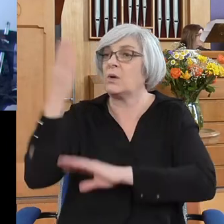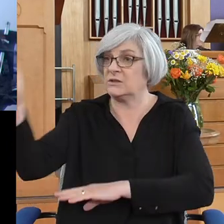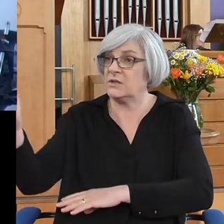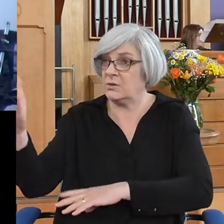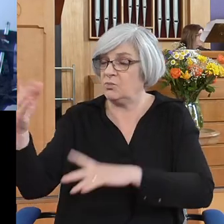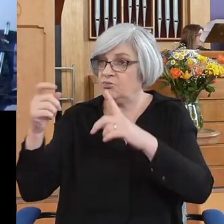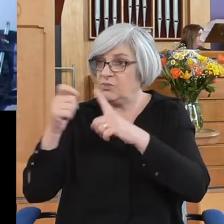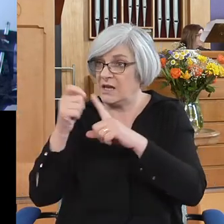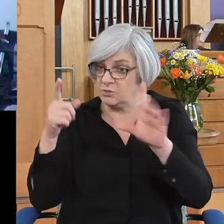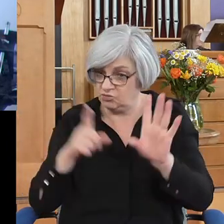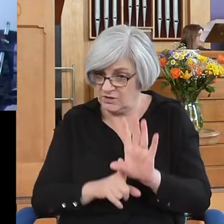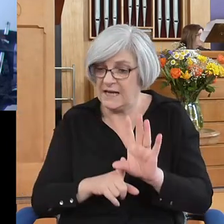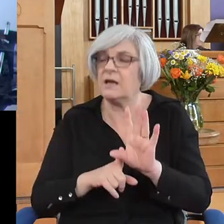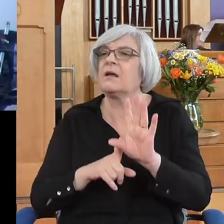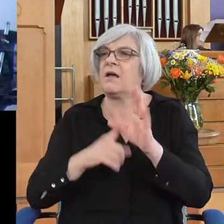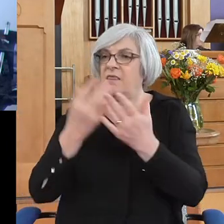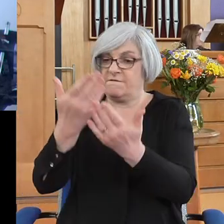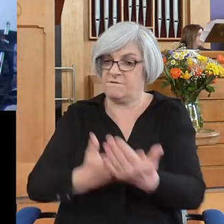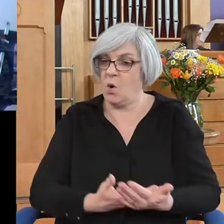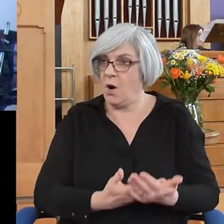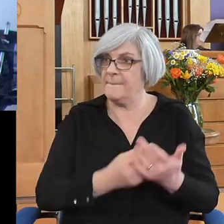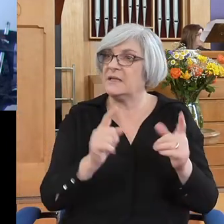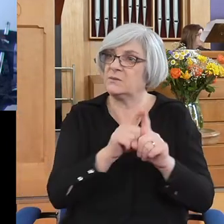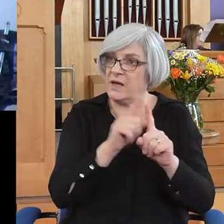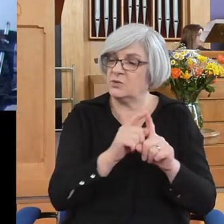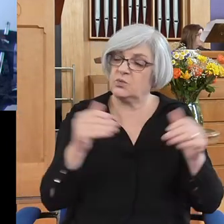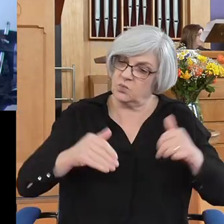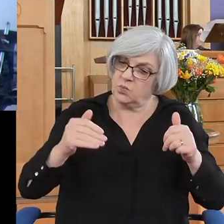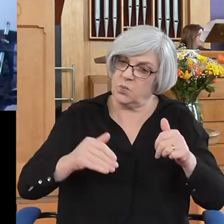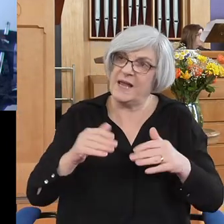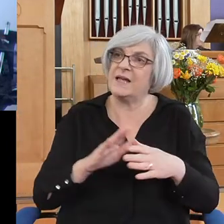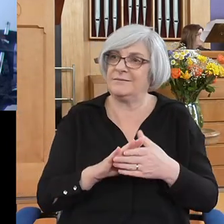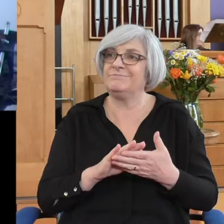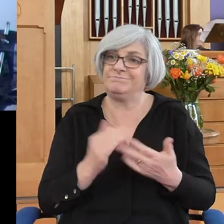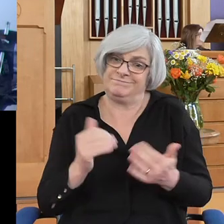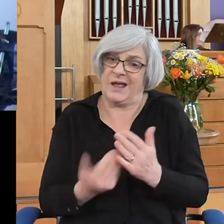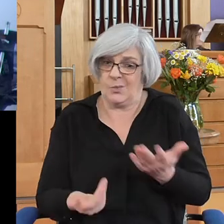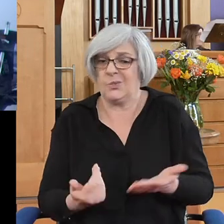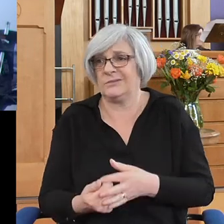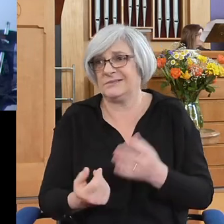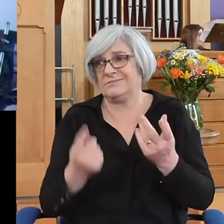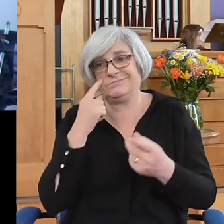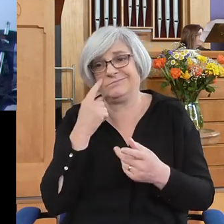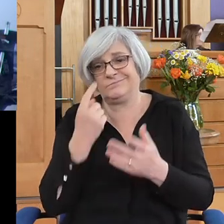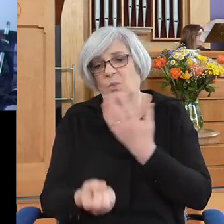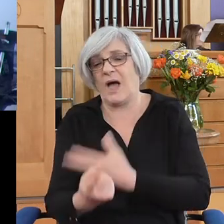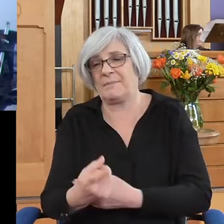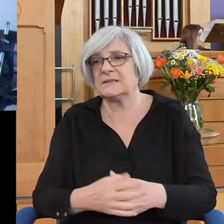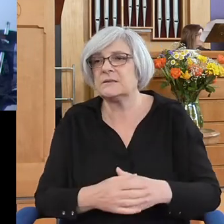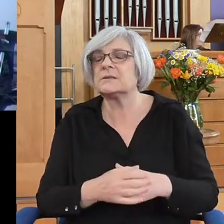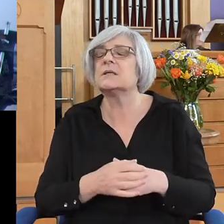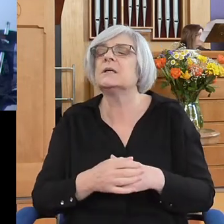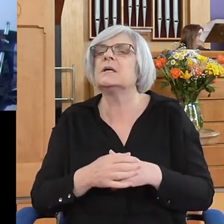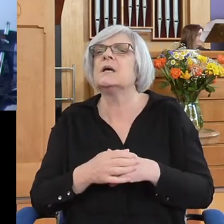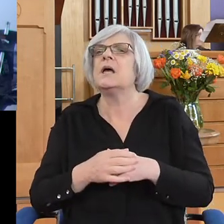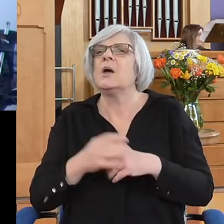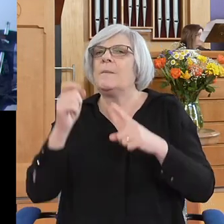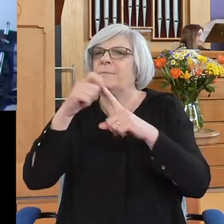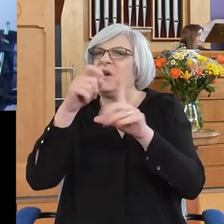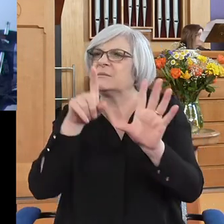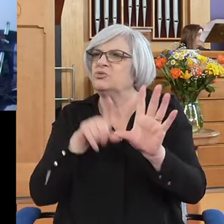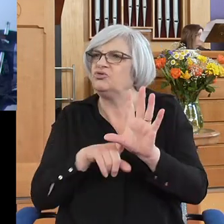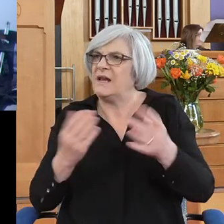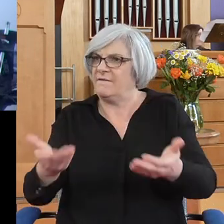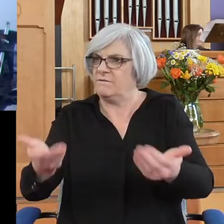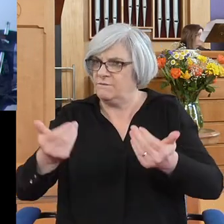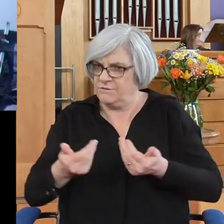and as will the pro forma, and we will just wait to hear what happens now. Once Presbytery has responded, we